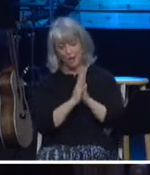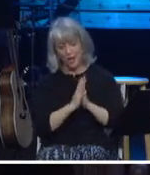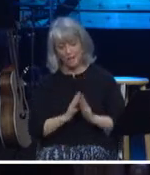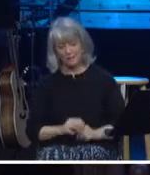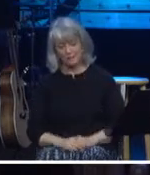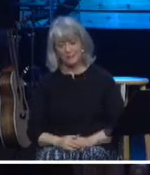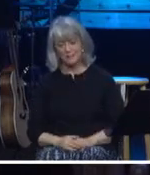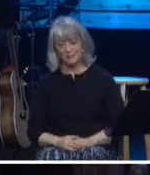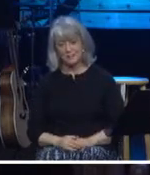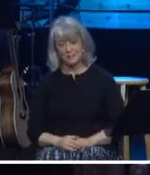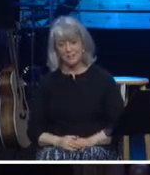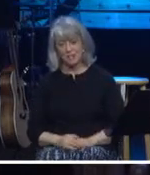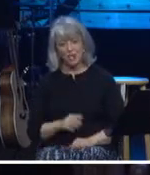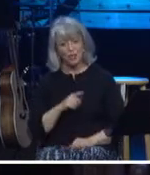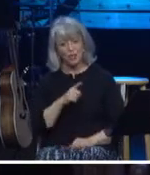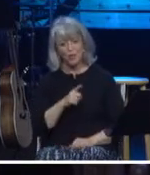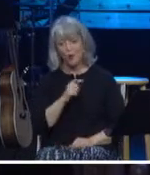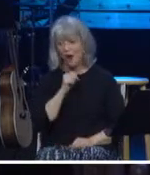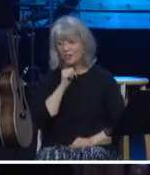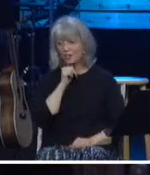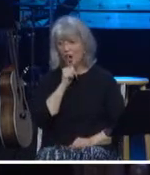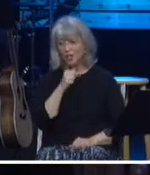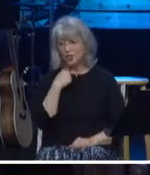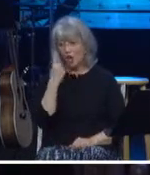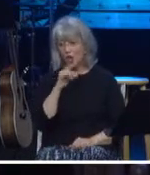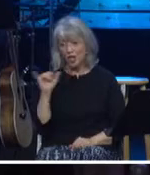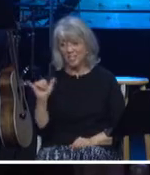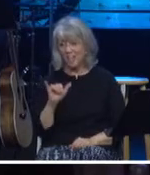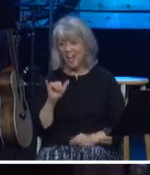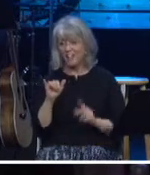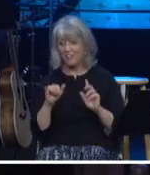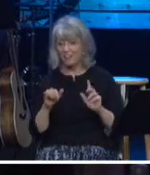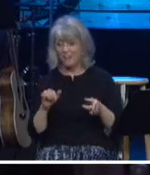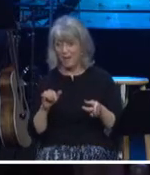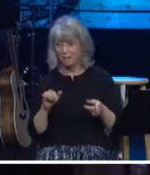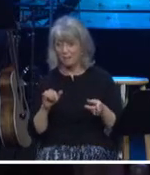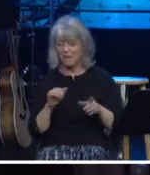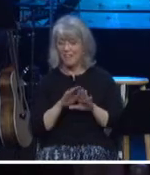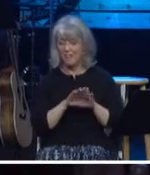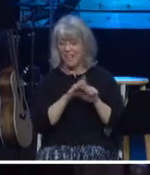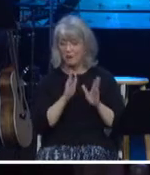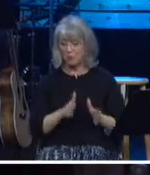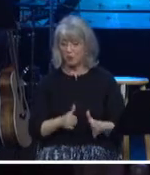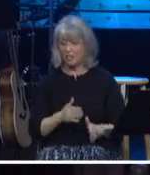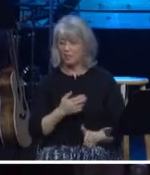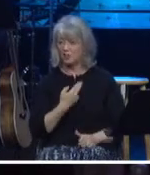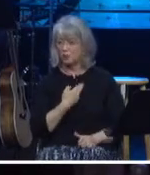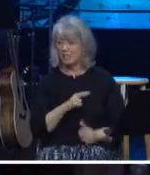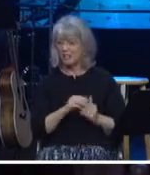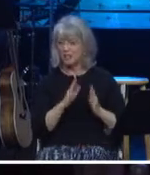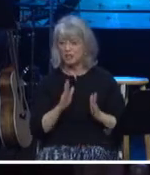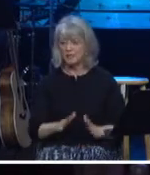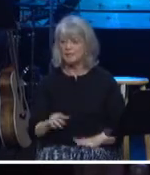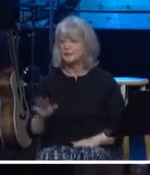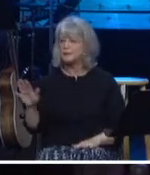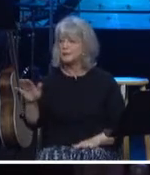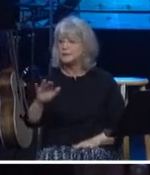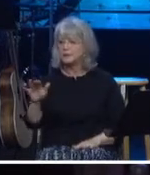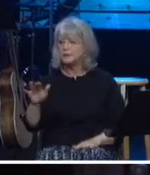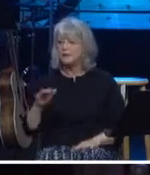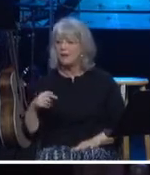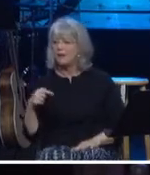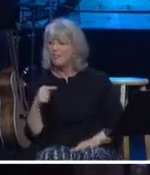when you pray, you are not to be like the hypocrites. Don't be like those religious leaders. Why? For